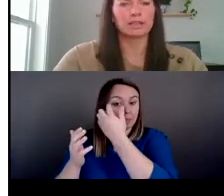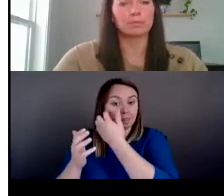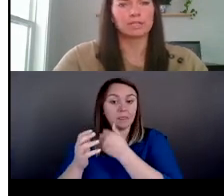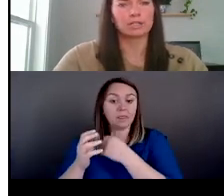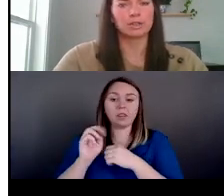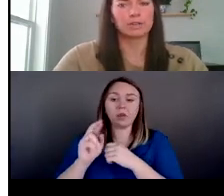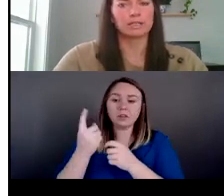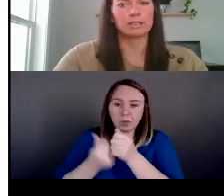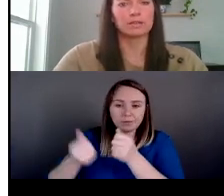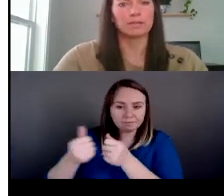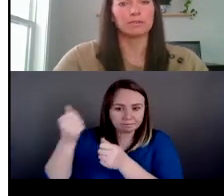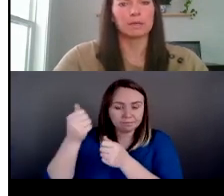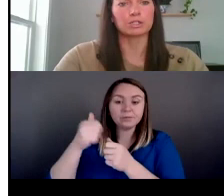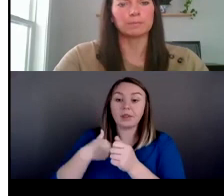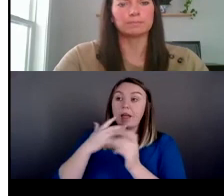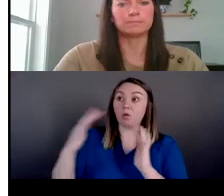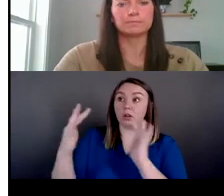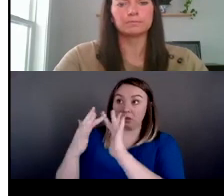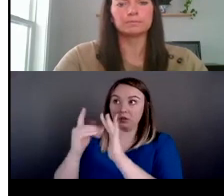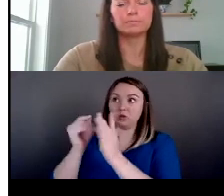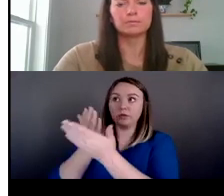back to that protection of case-sensitive information.